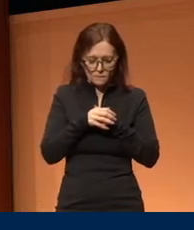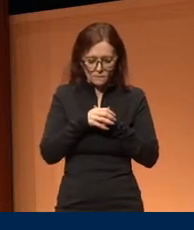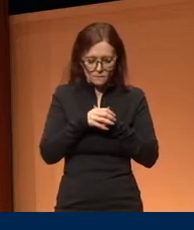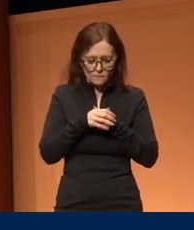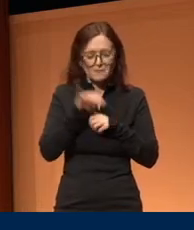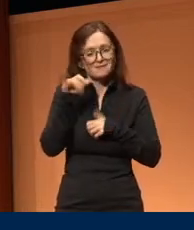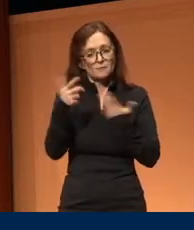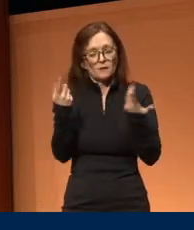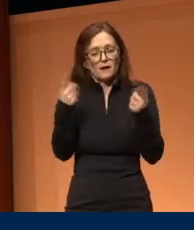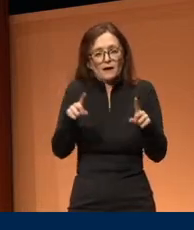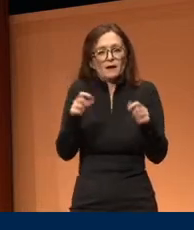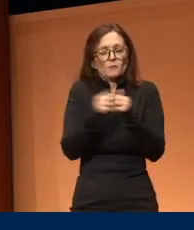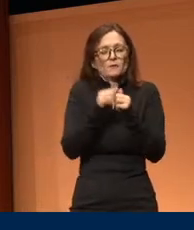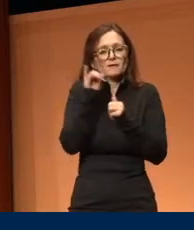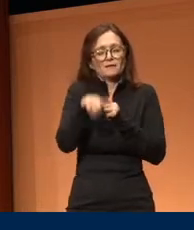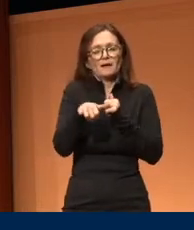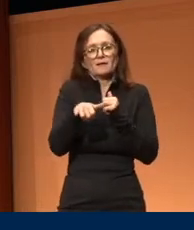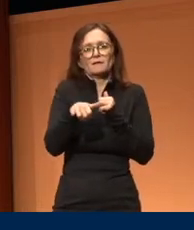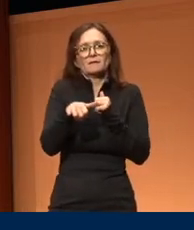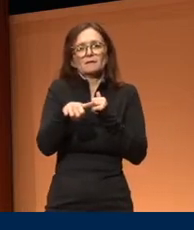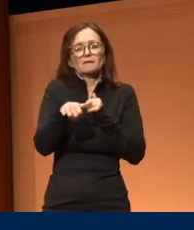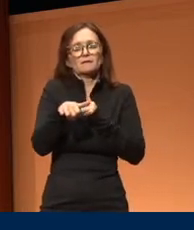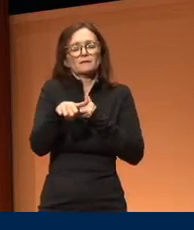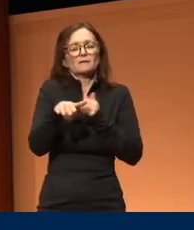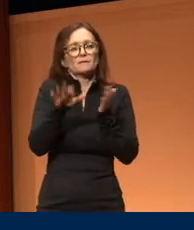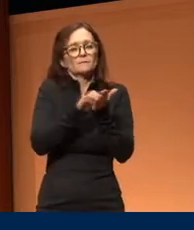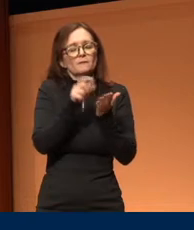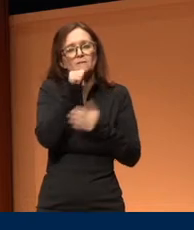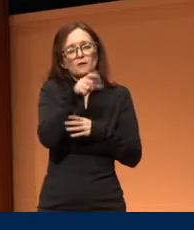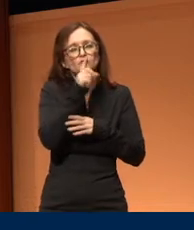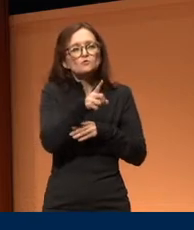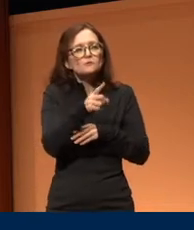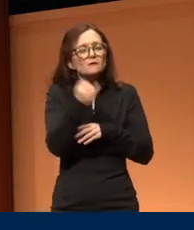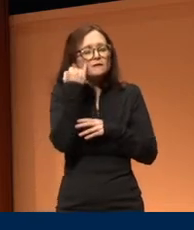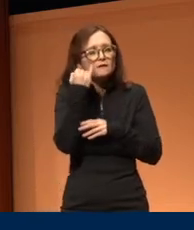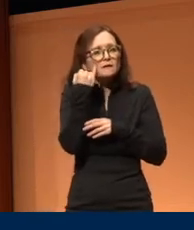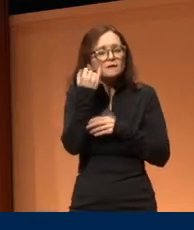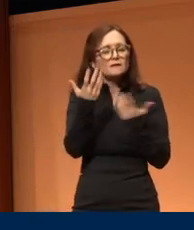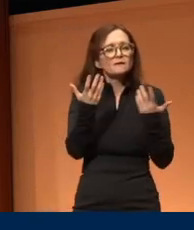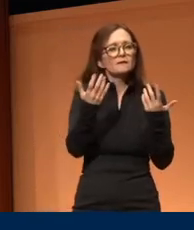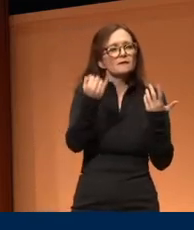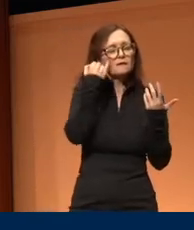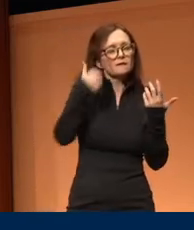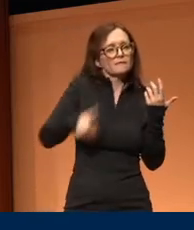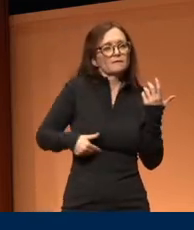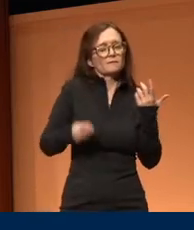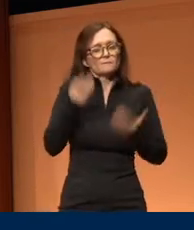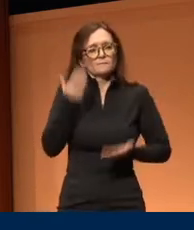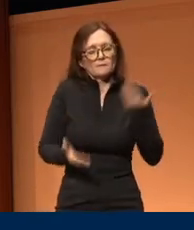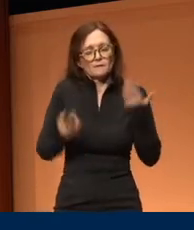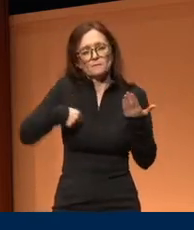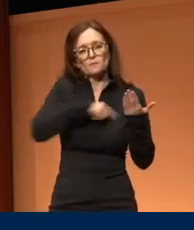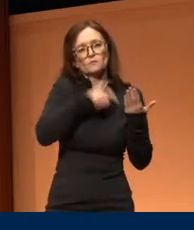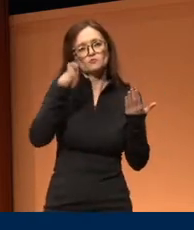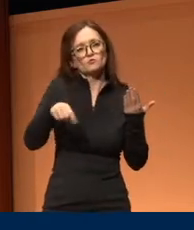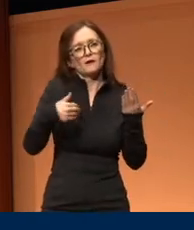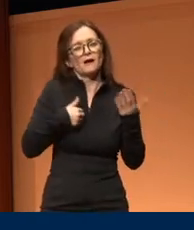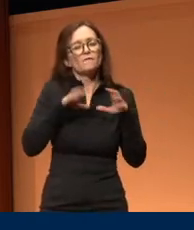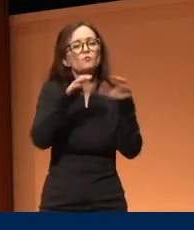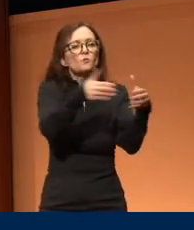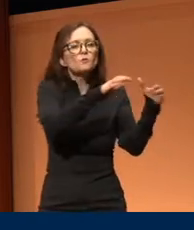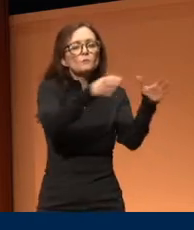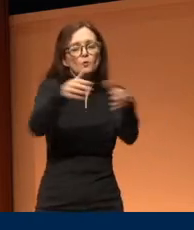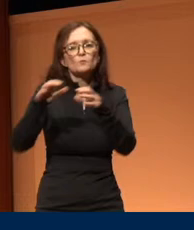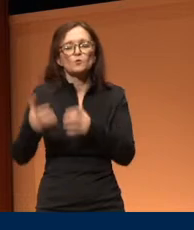at the expense of the unity of the group. And so I don't know what that means, but my sense is that it means that maybe we should have had these groups,